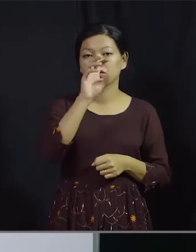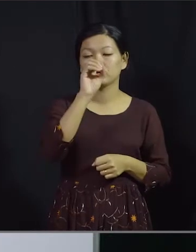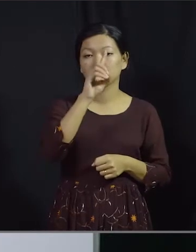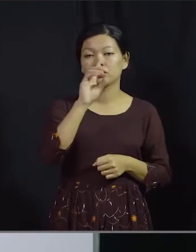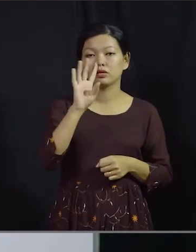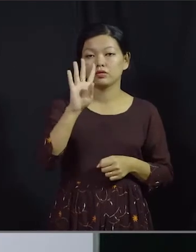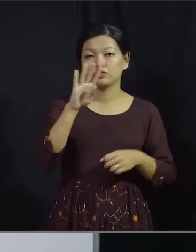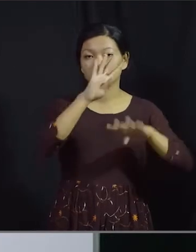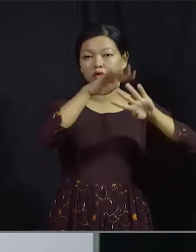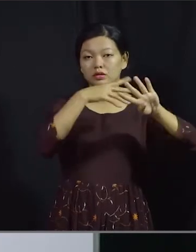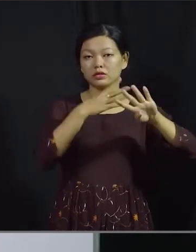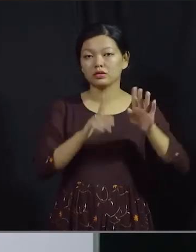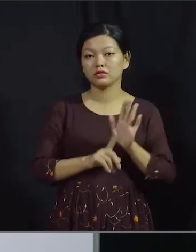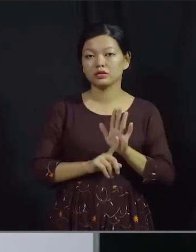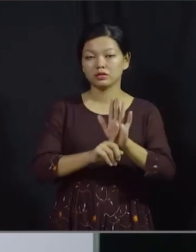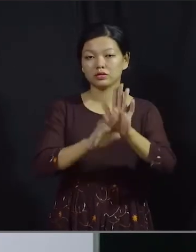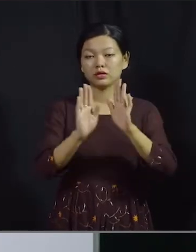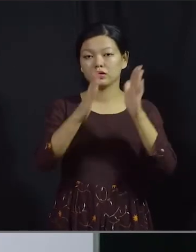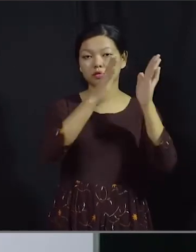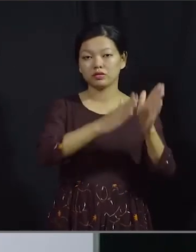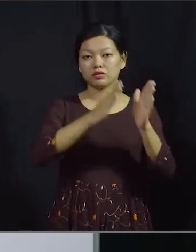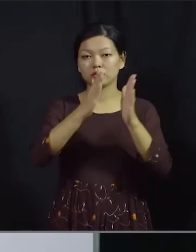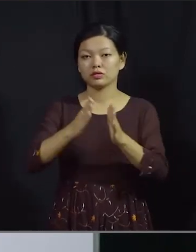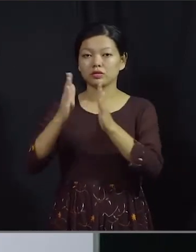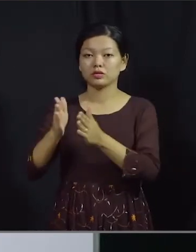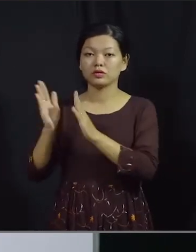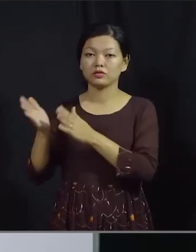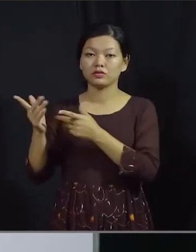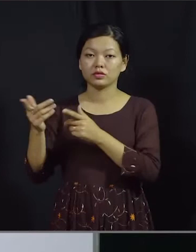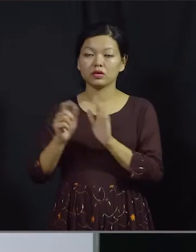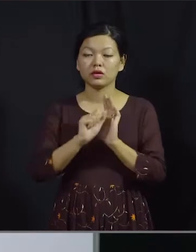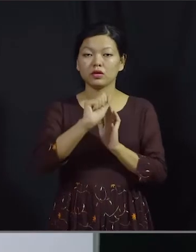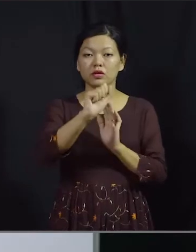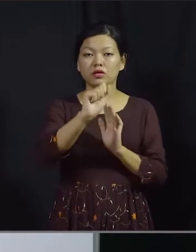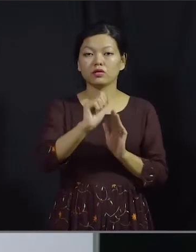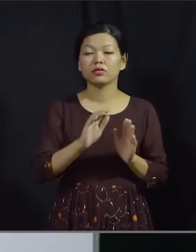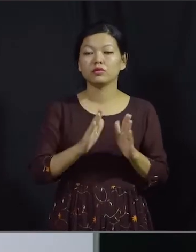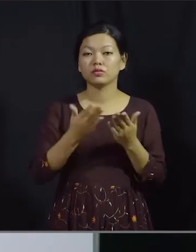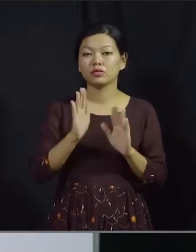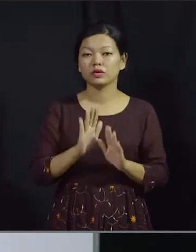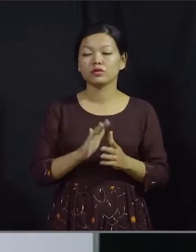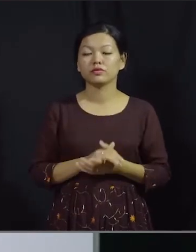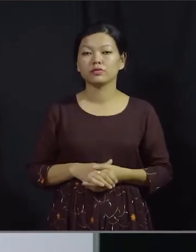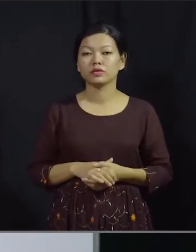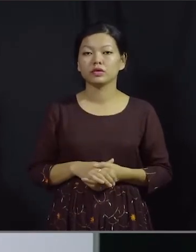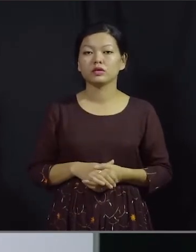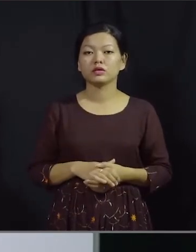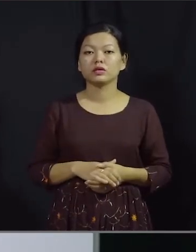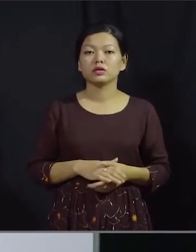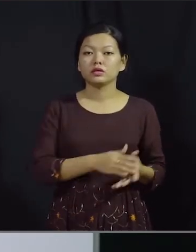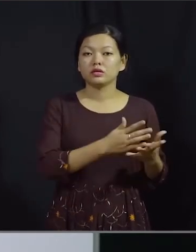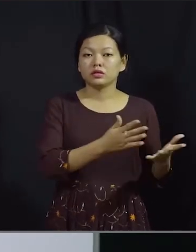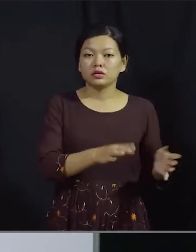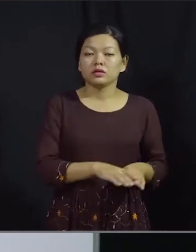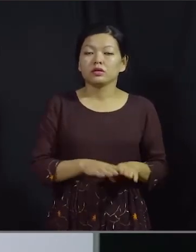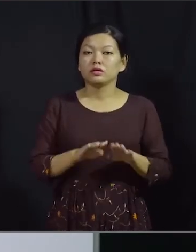follows. On the liability side, you have sundry creditors, outstanding rent. On the asset side, you have land and building, plant and